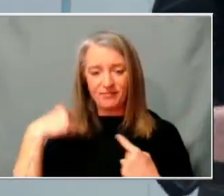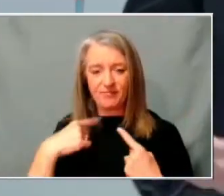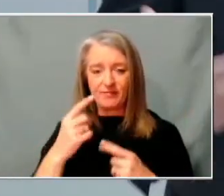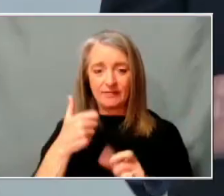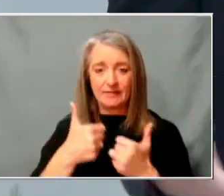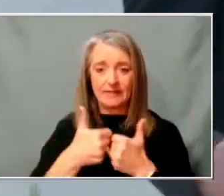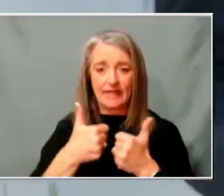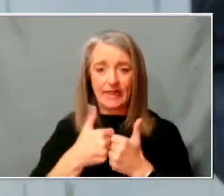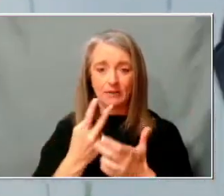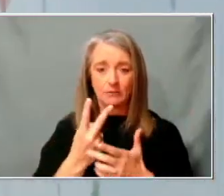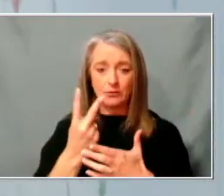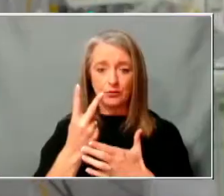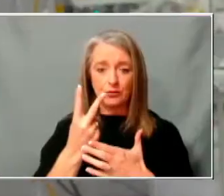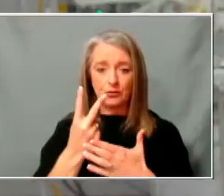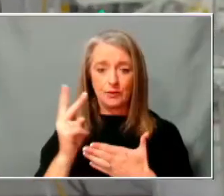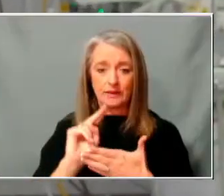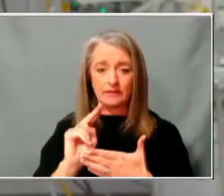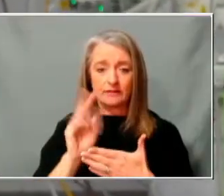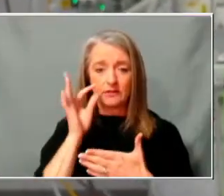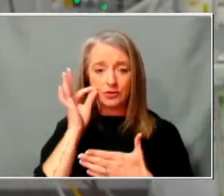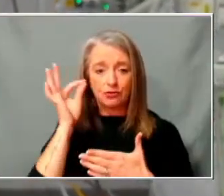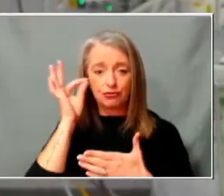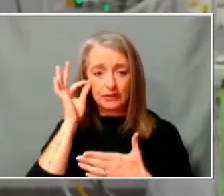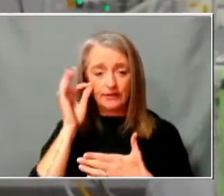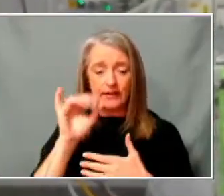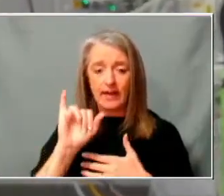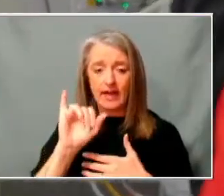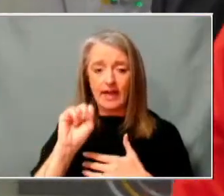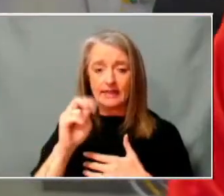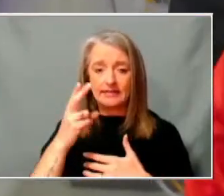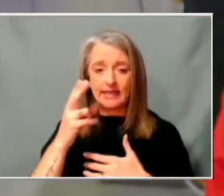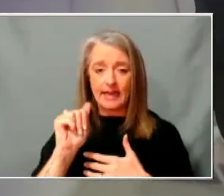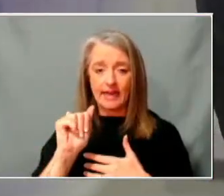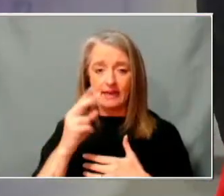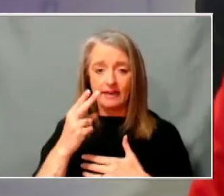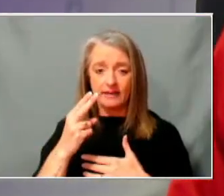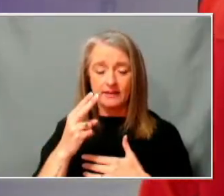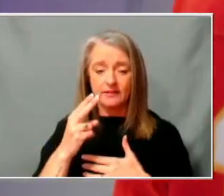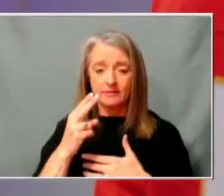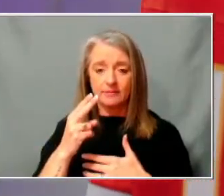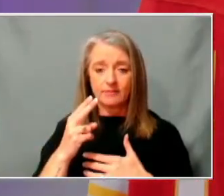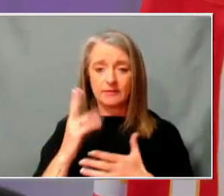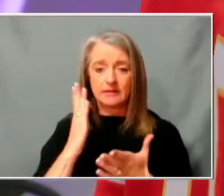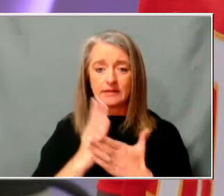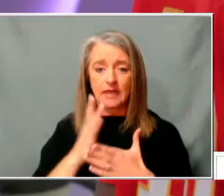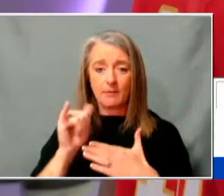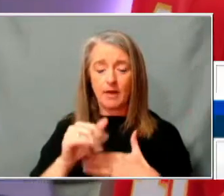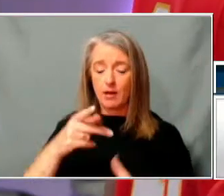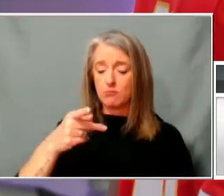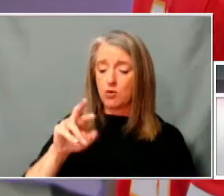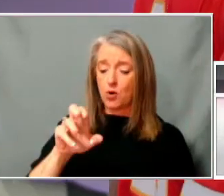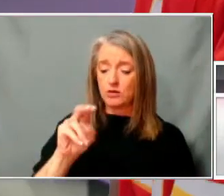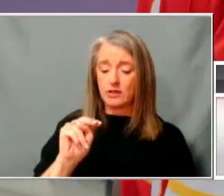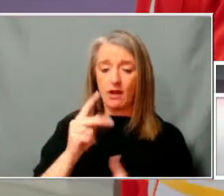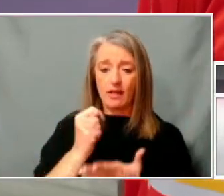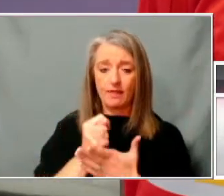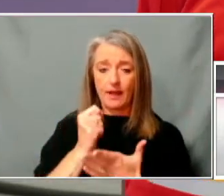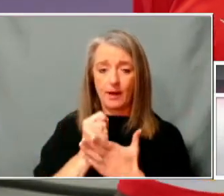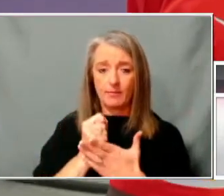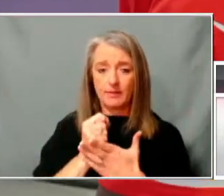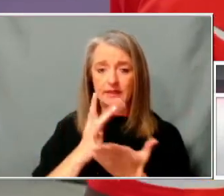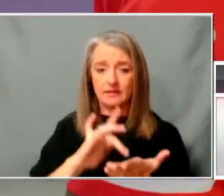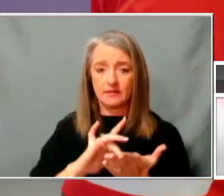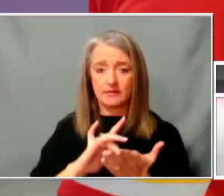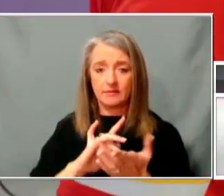ago. Kansas City Chief and rookie Isaiah Pacheco stopped by the Proton Therapy Center at the University of Kansas